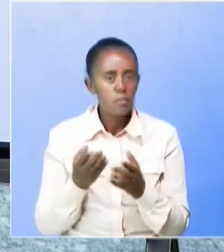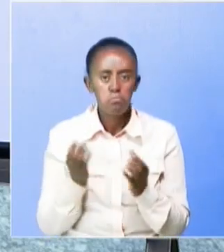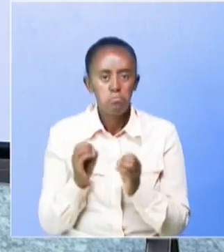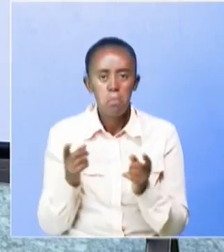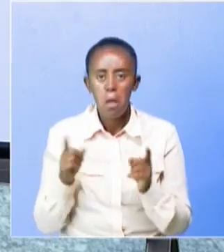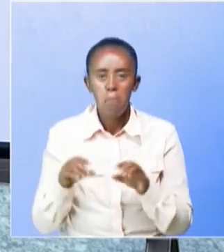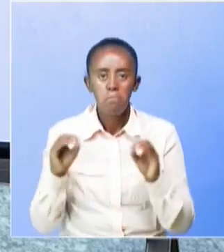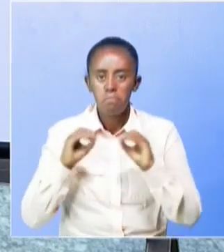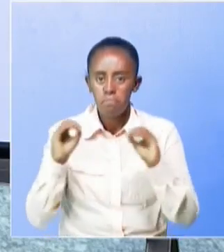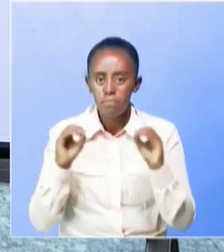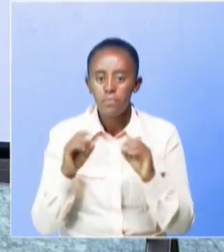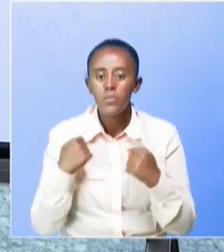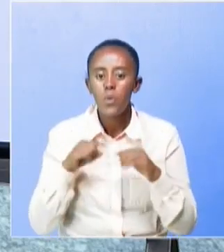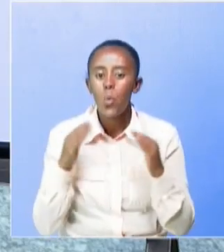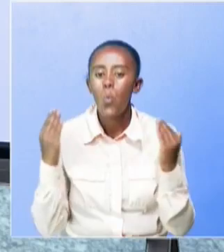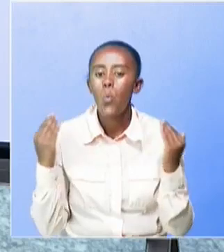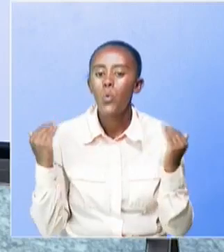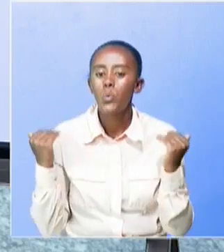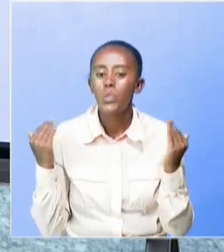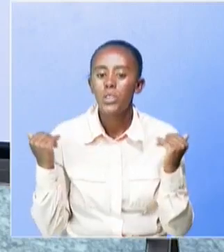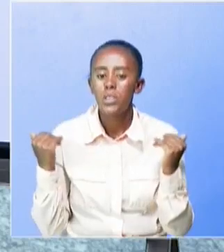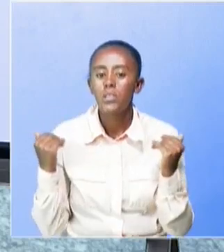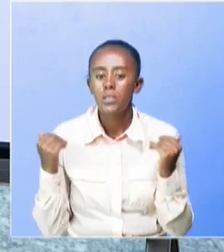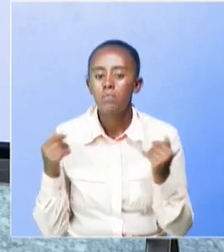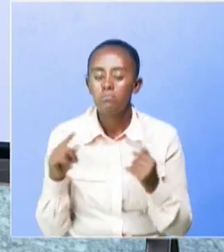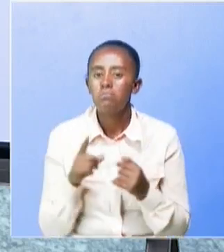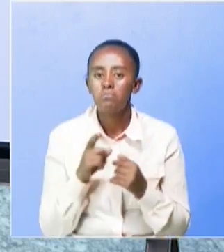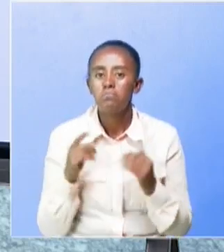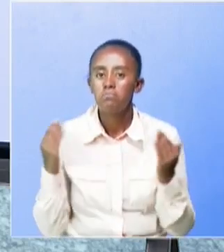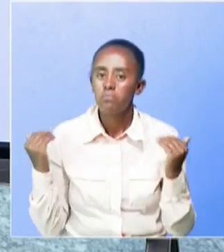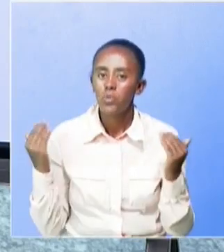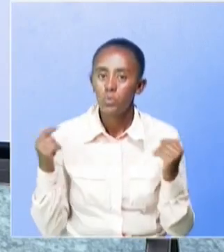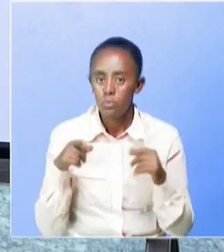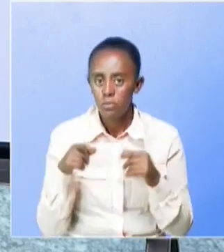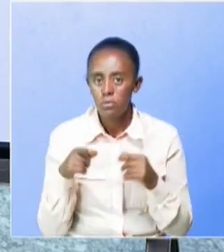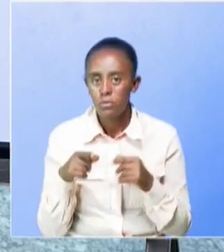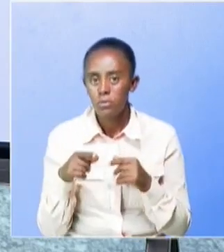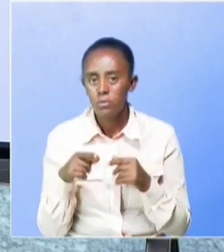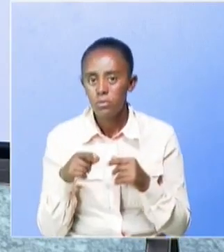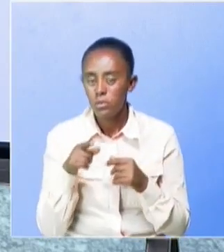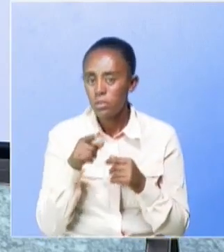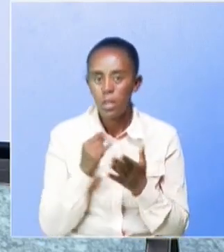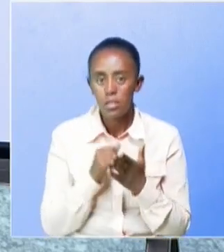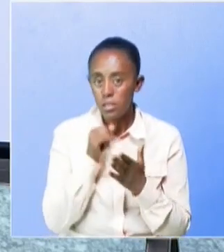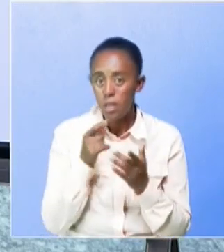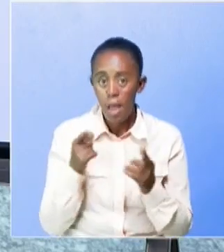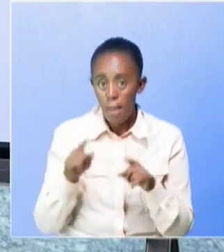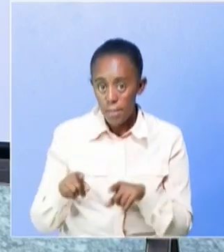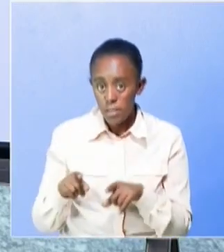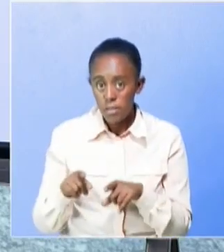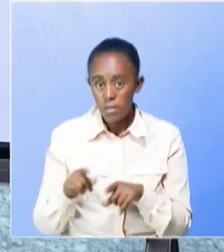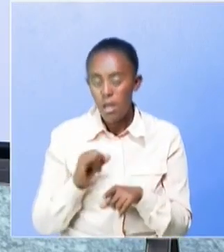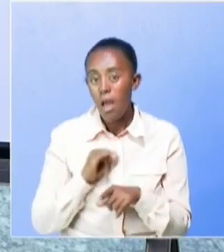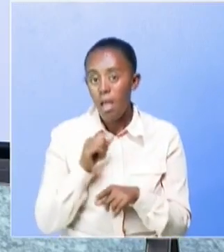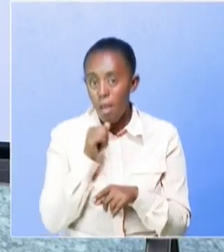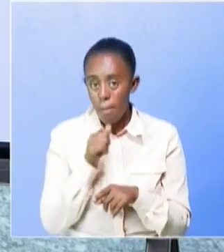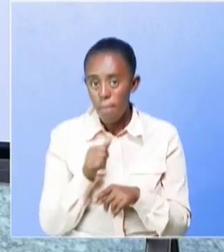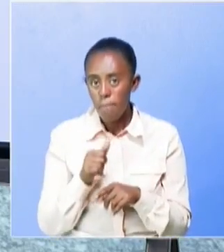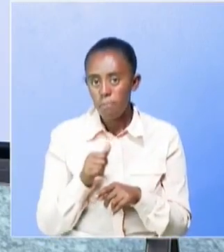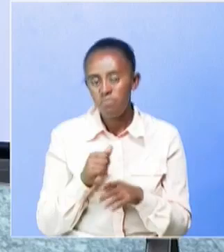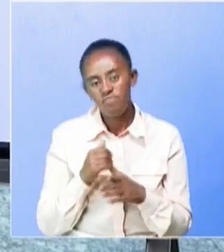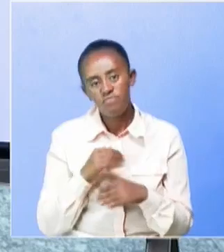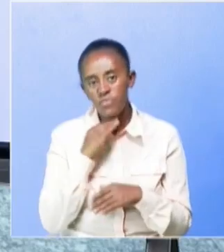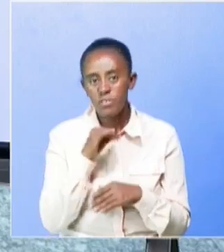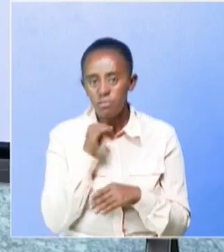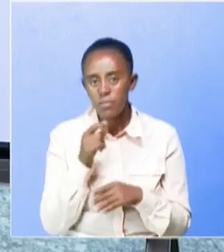happened, but we wished it could have happened. So we are saying it hasn't happened, thus I am dissatisfied.